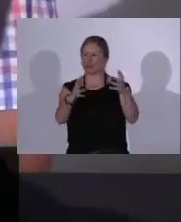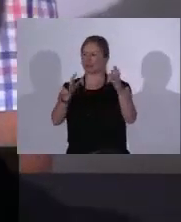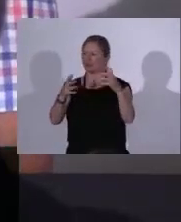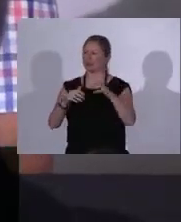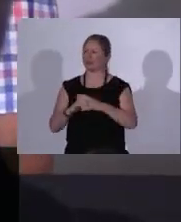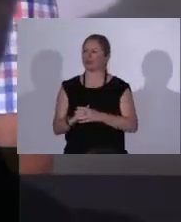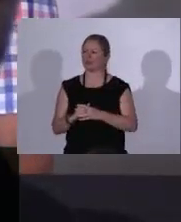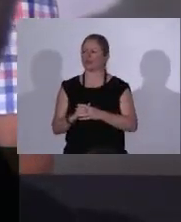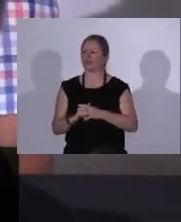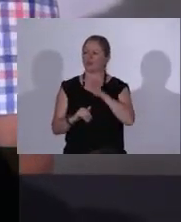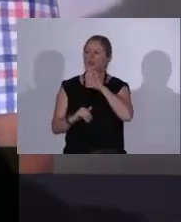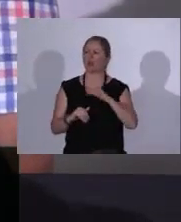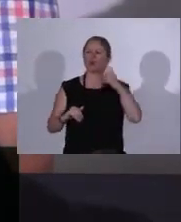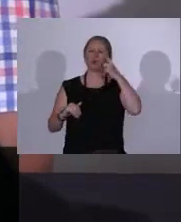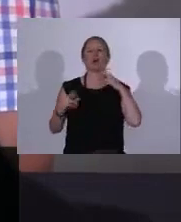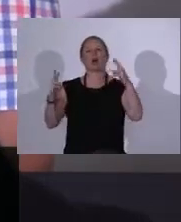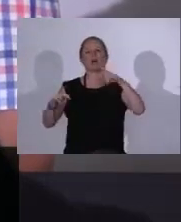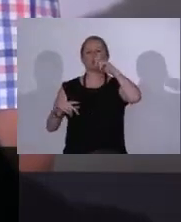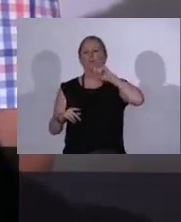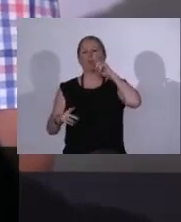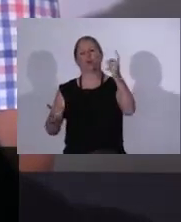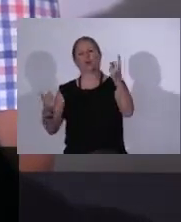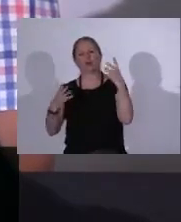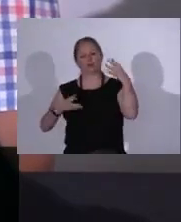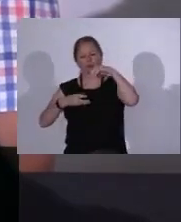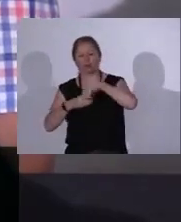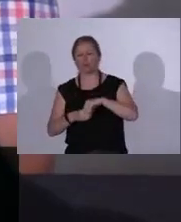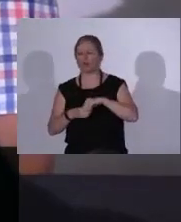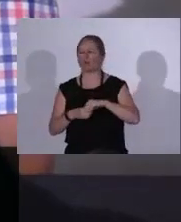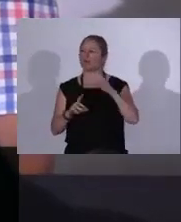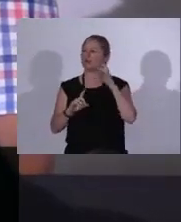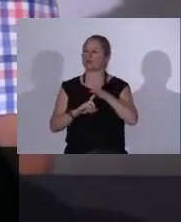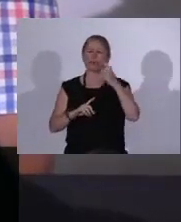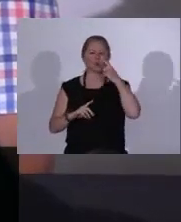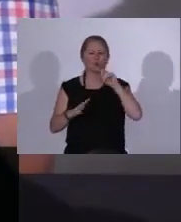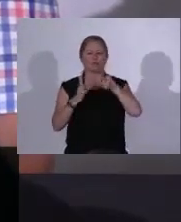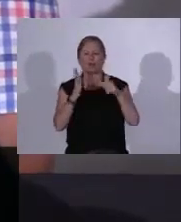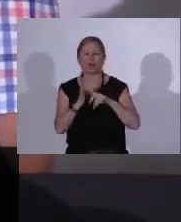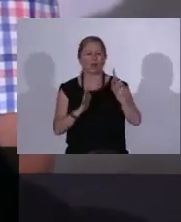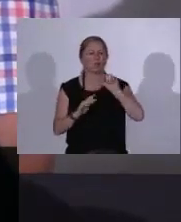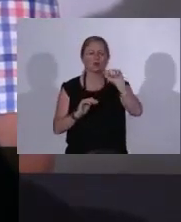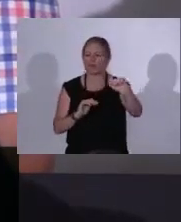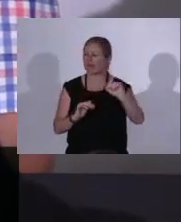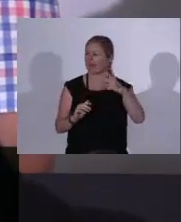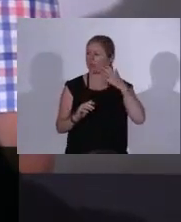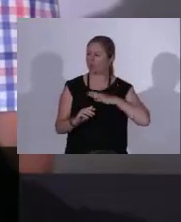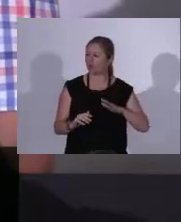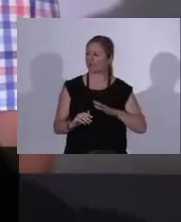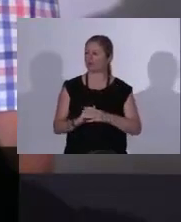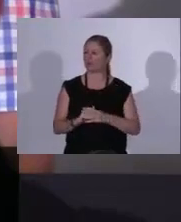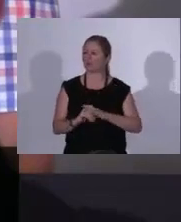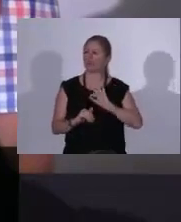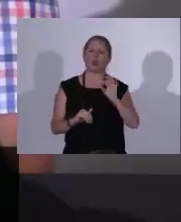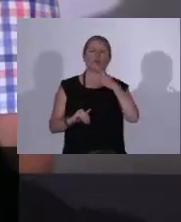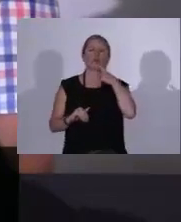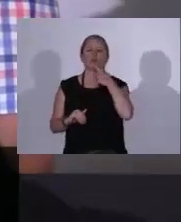that they will come, really working with those people to find out what they want, rather than just saying this is what you need, finding sort